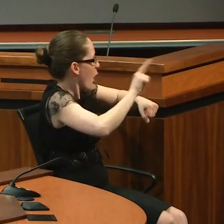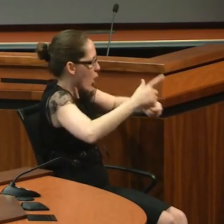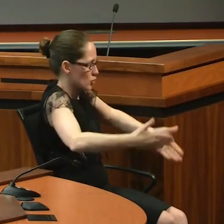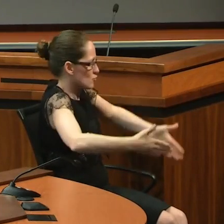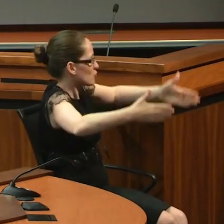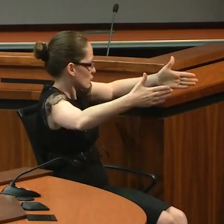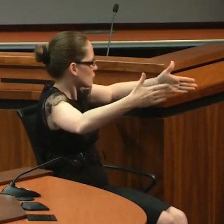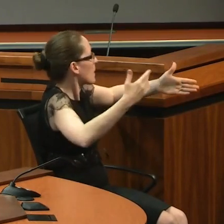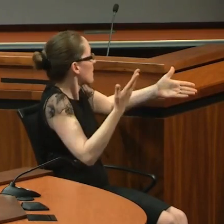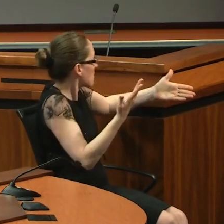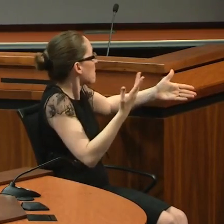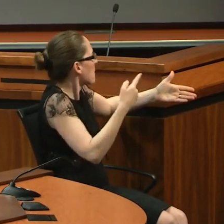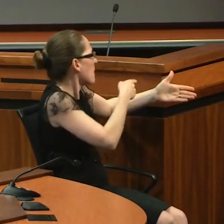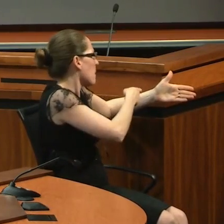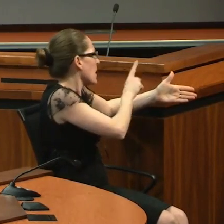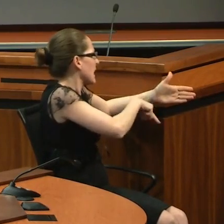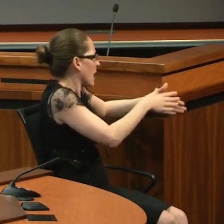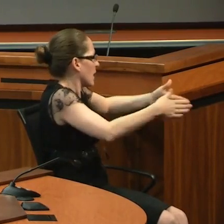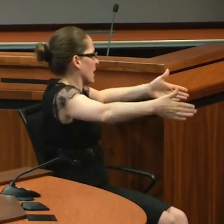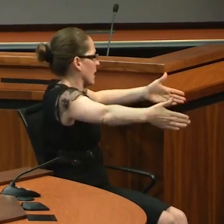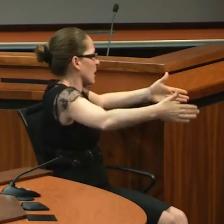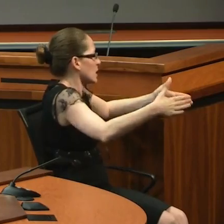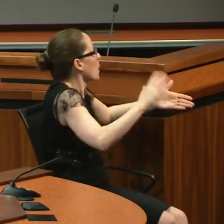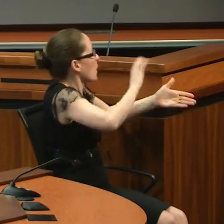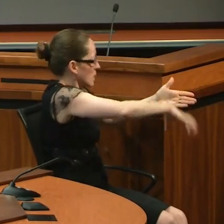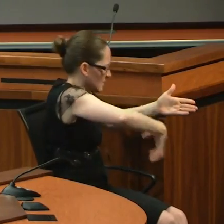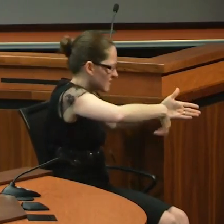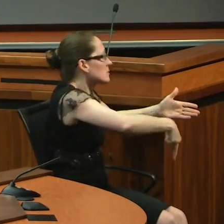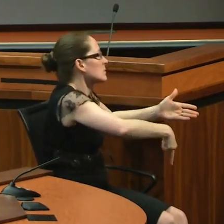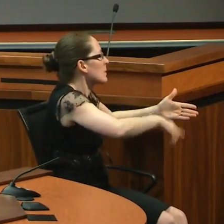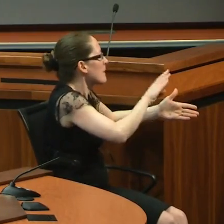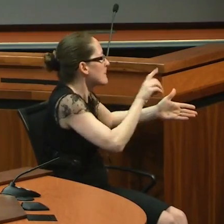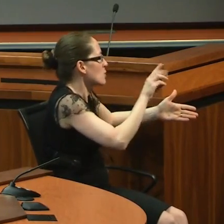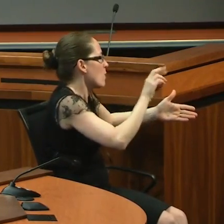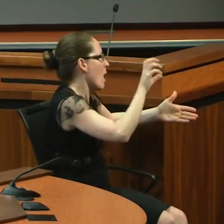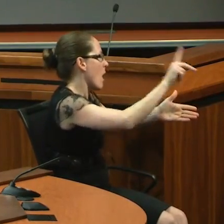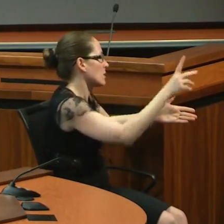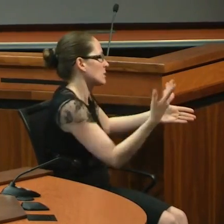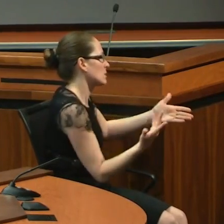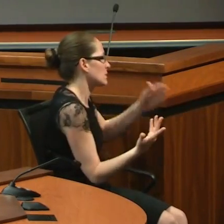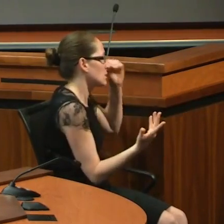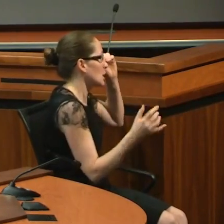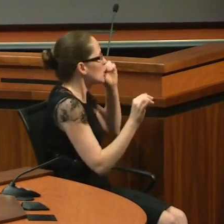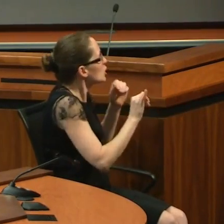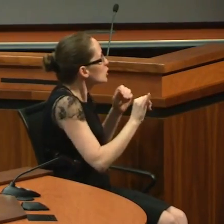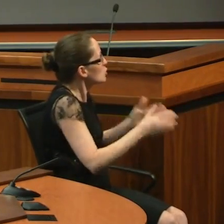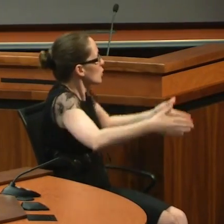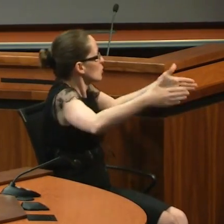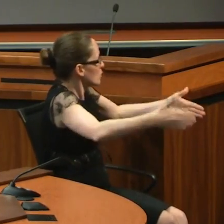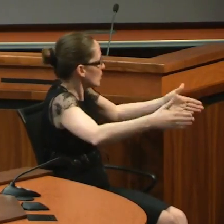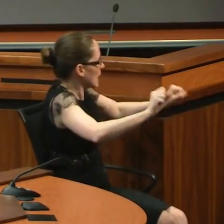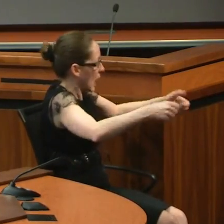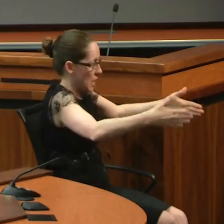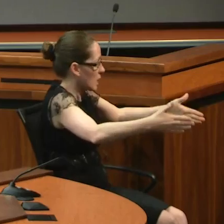you undermine the stability of the walls. So there's a real, given that those walls are often supporting the buildings above them, anything to